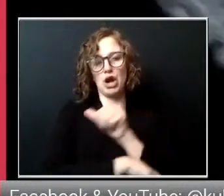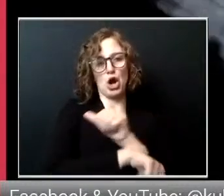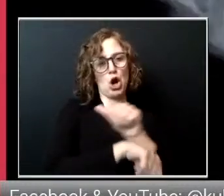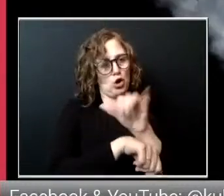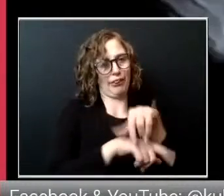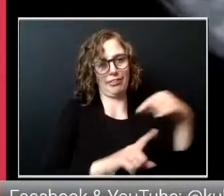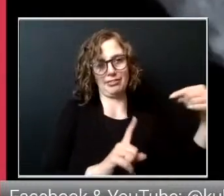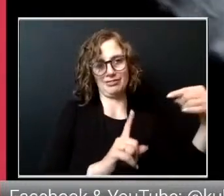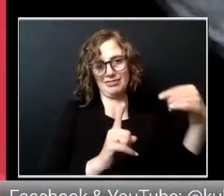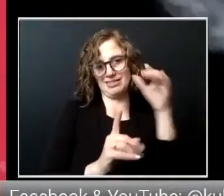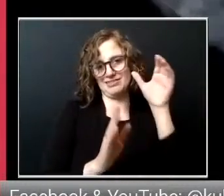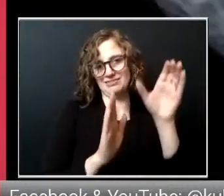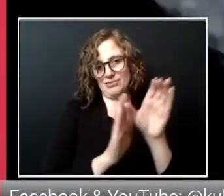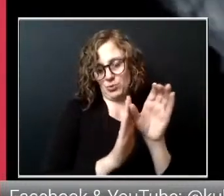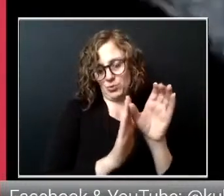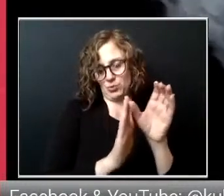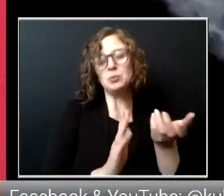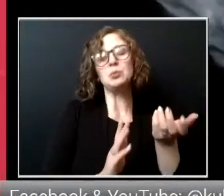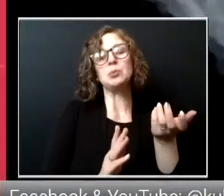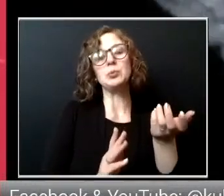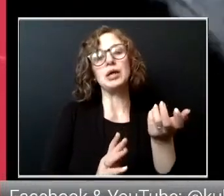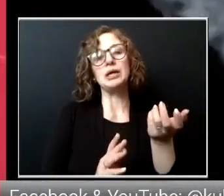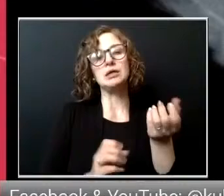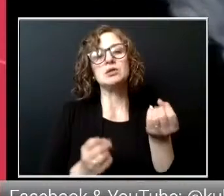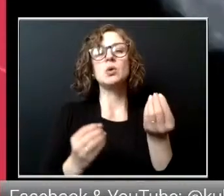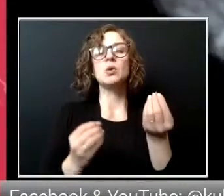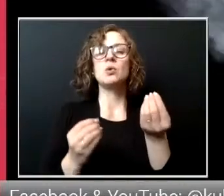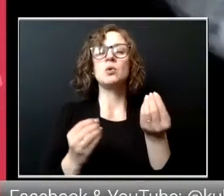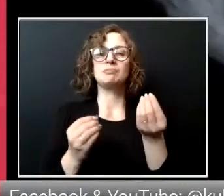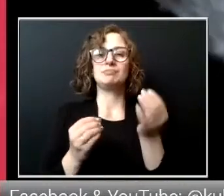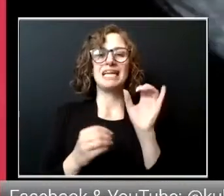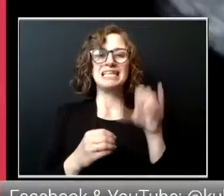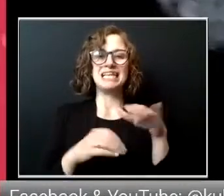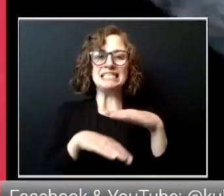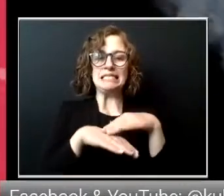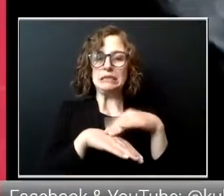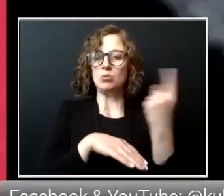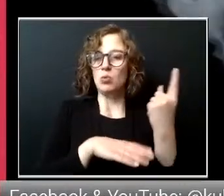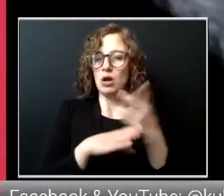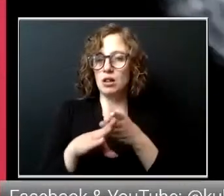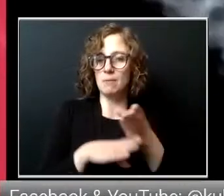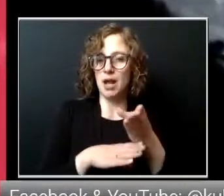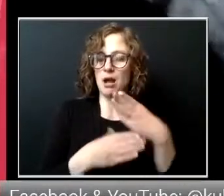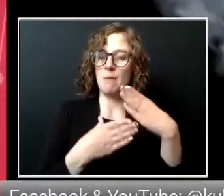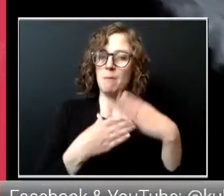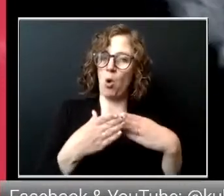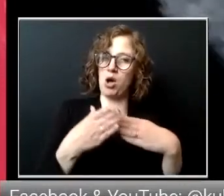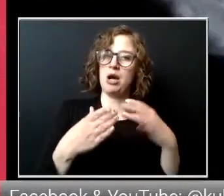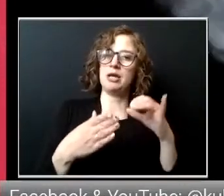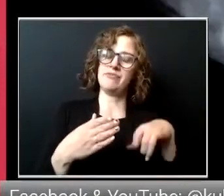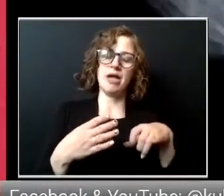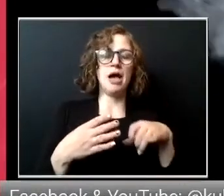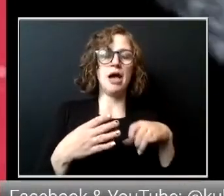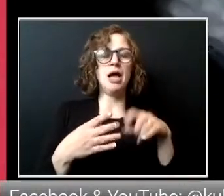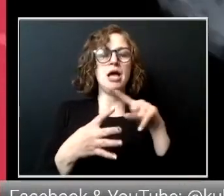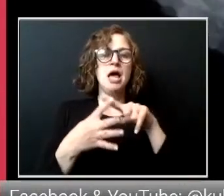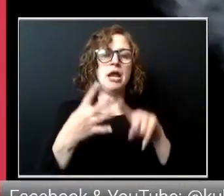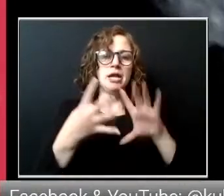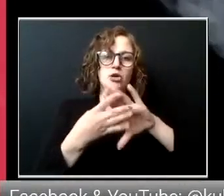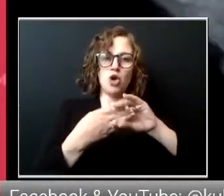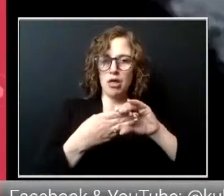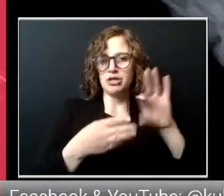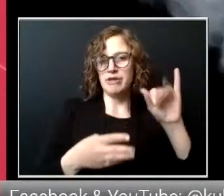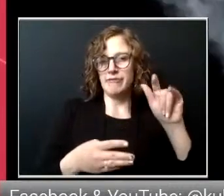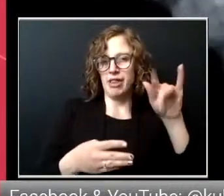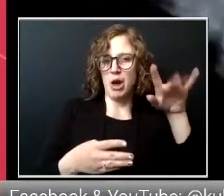And so that's at least one of the main components of tetralogy. That's a big hole sitting between the two